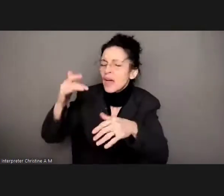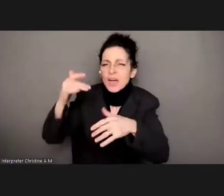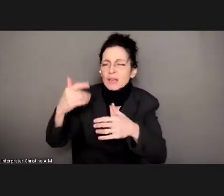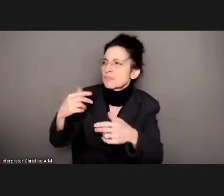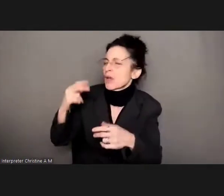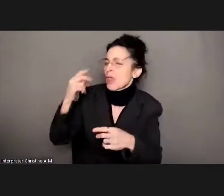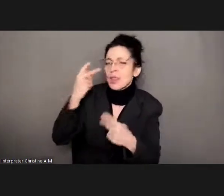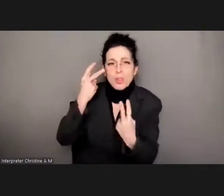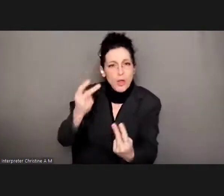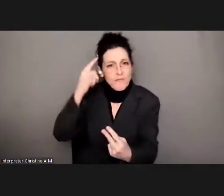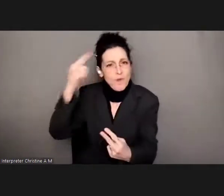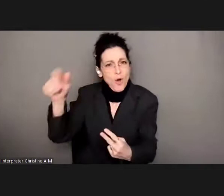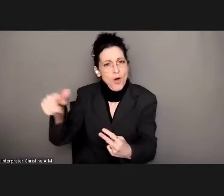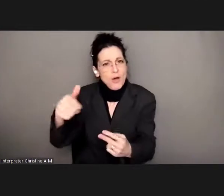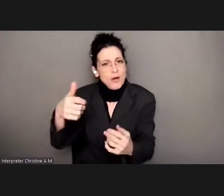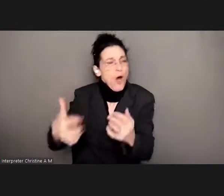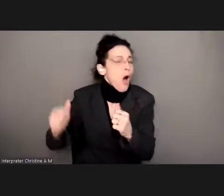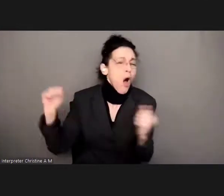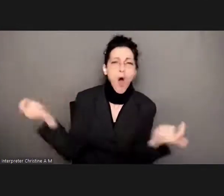I think is really important.